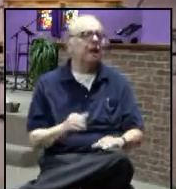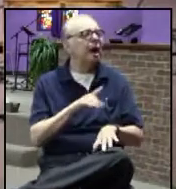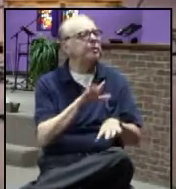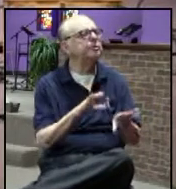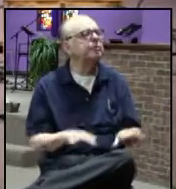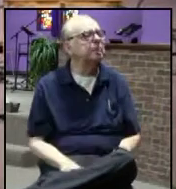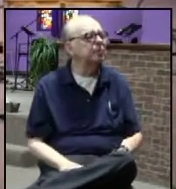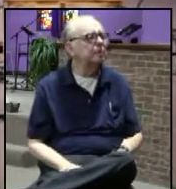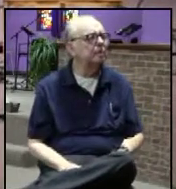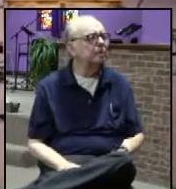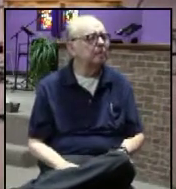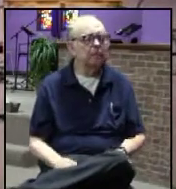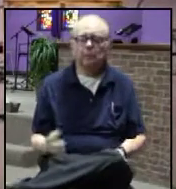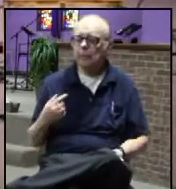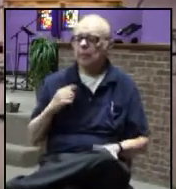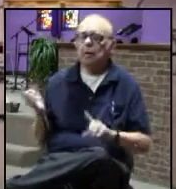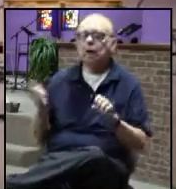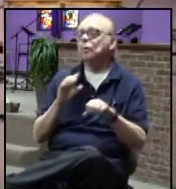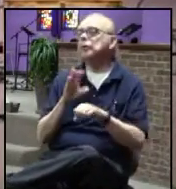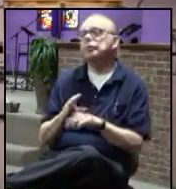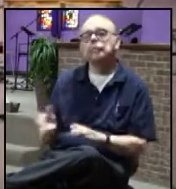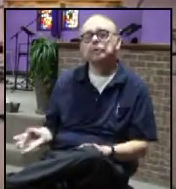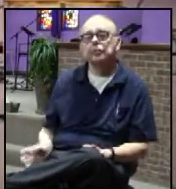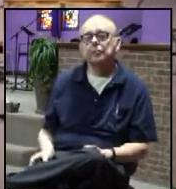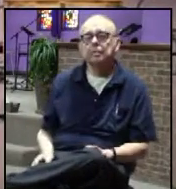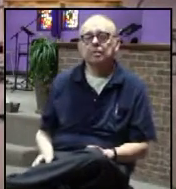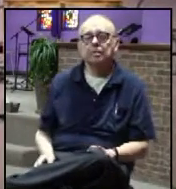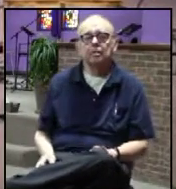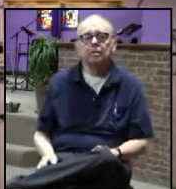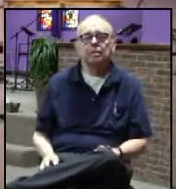doing? I'm going to come to your church.